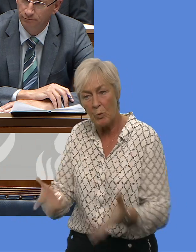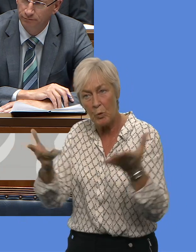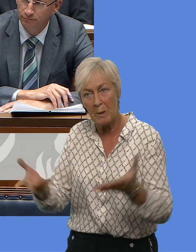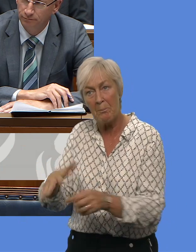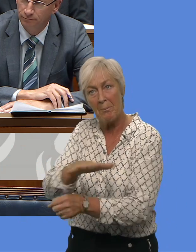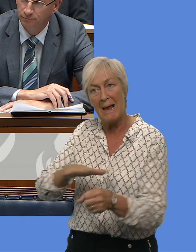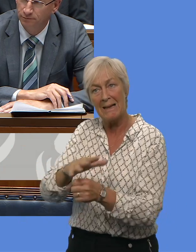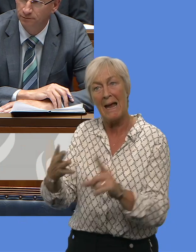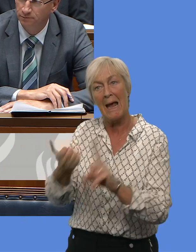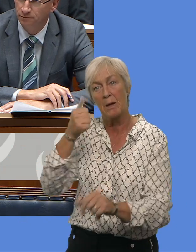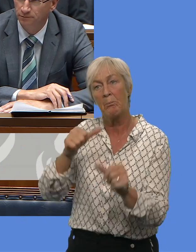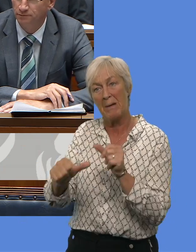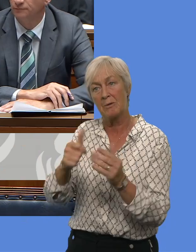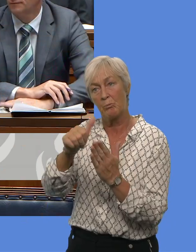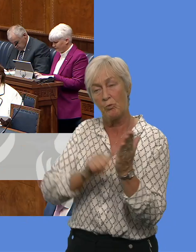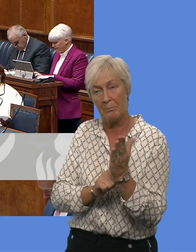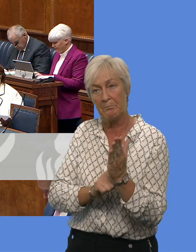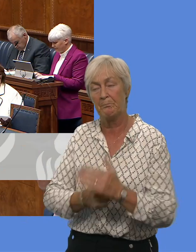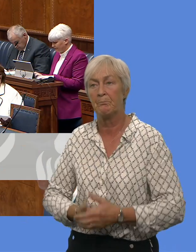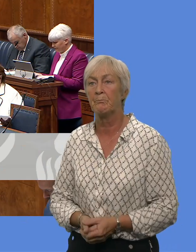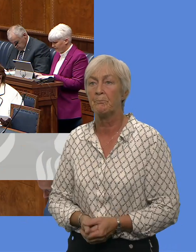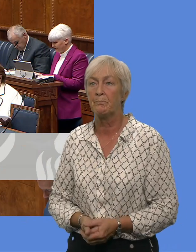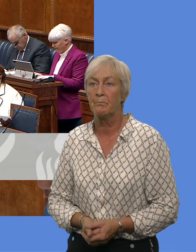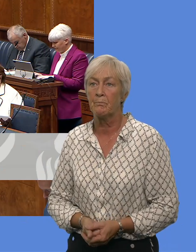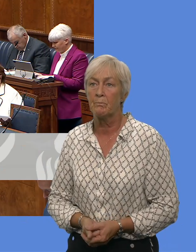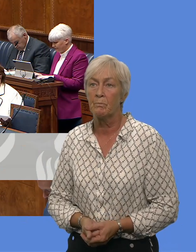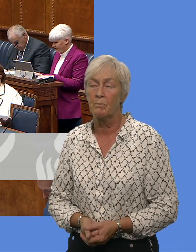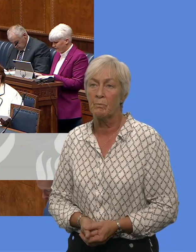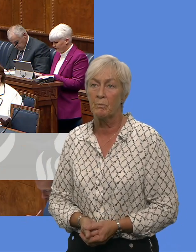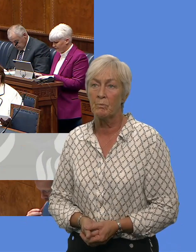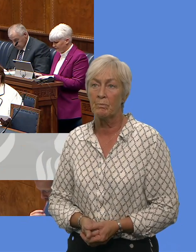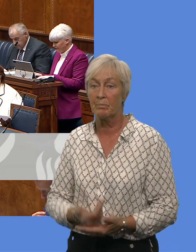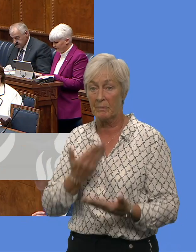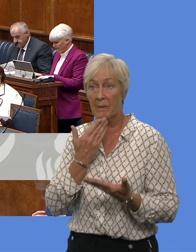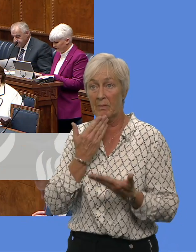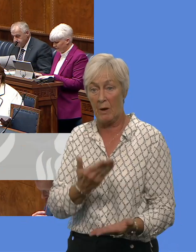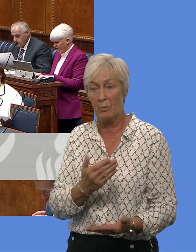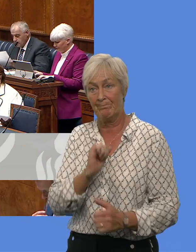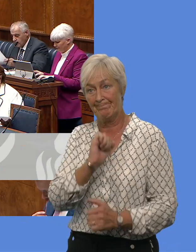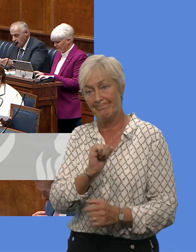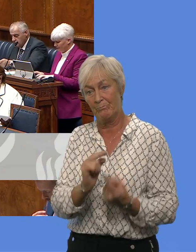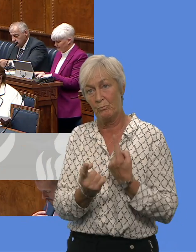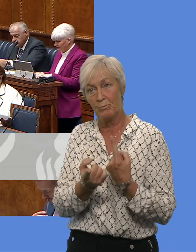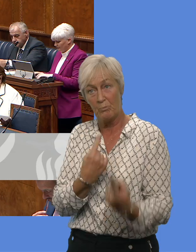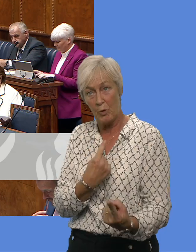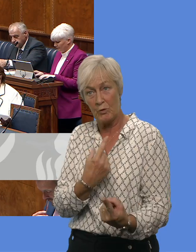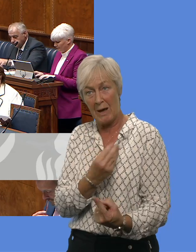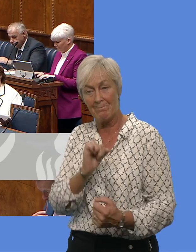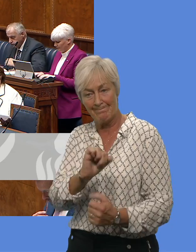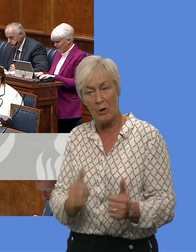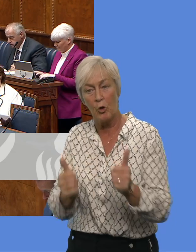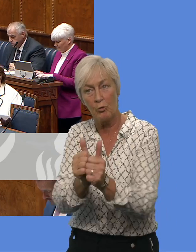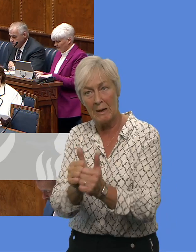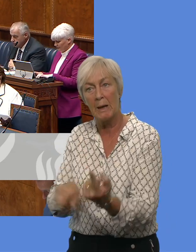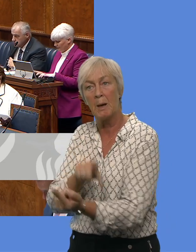and achieving the best outcome for our citizens. Mr. Kingston. Okay. I thank the Deputy First Minister for her answer and for agreeing to meet